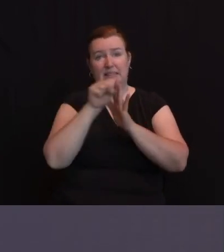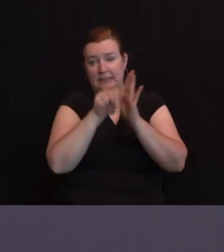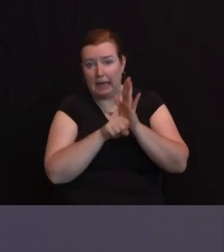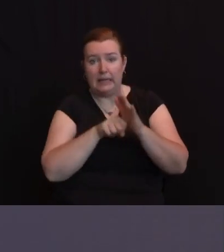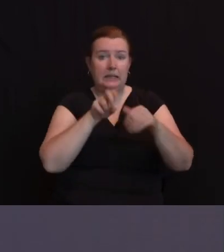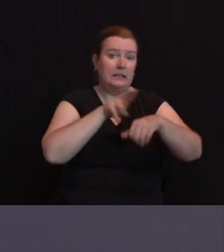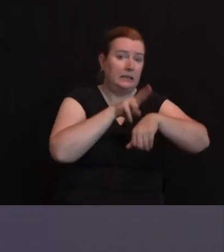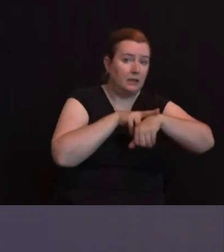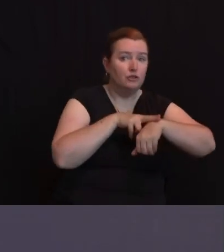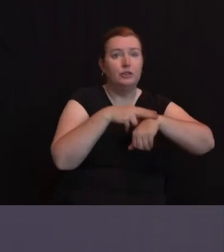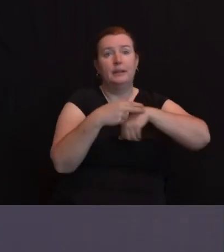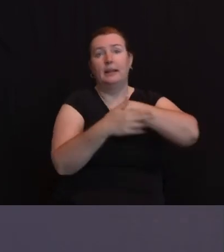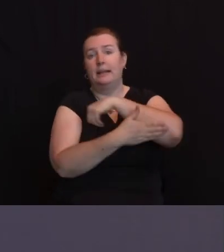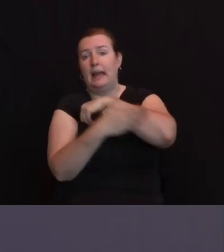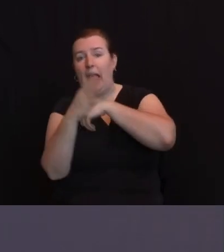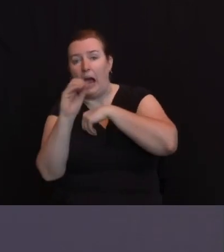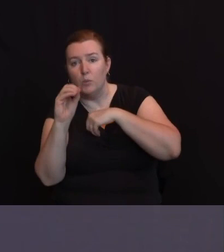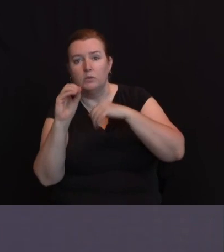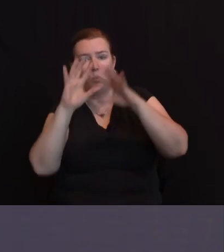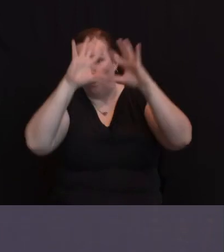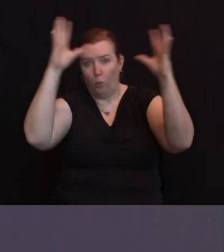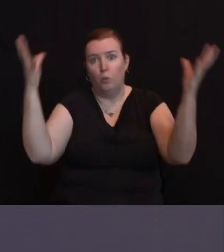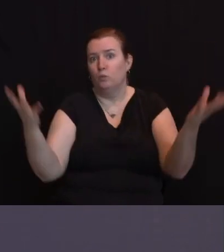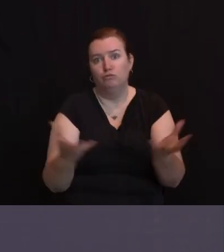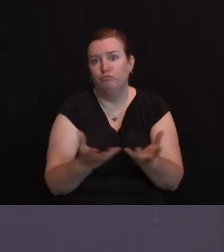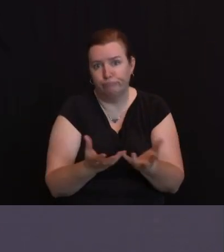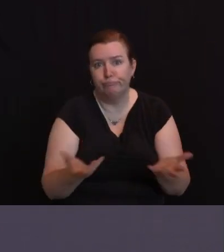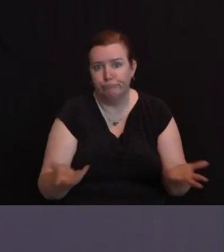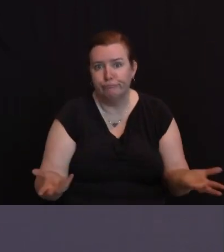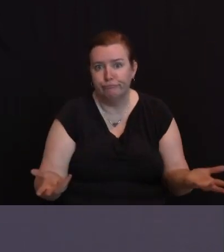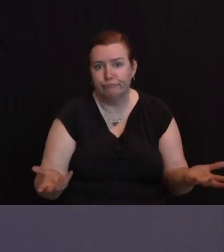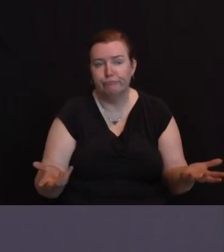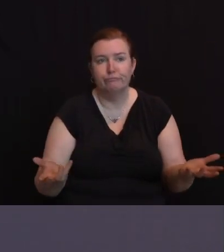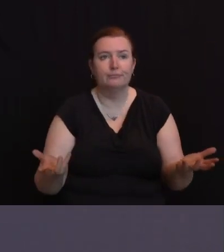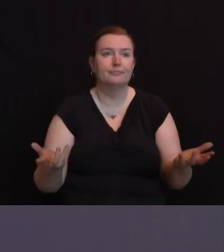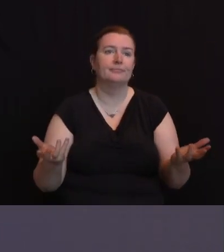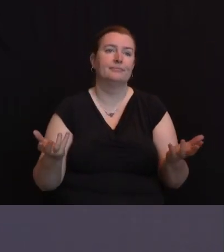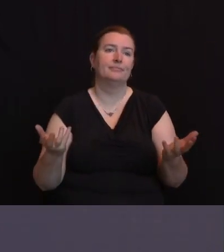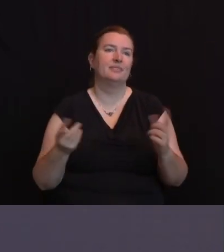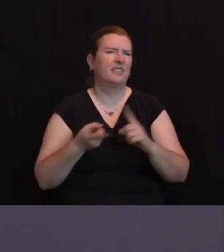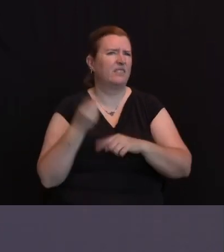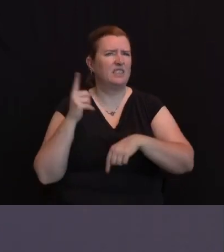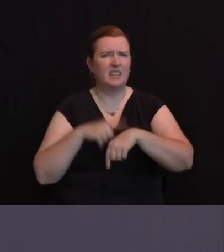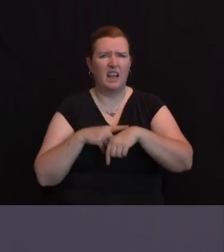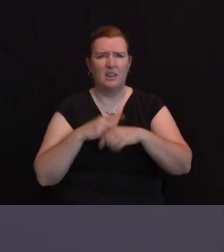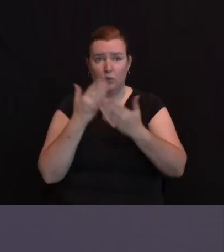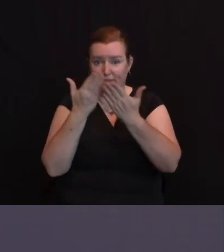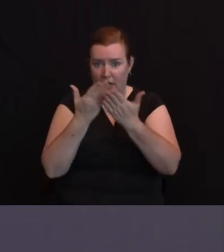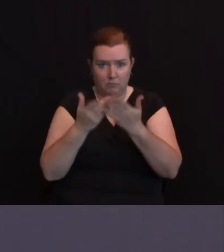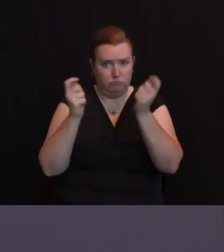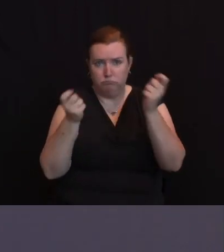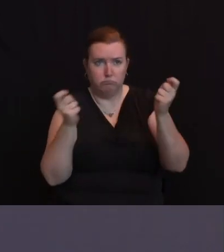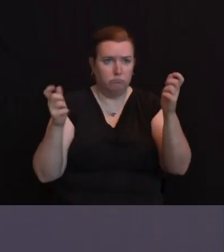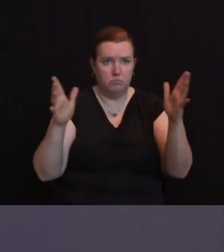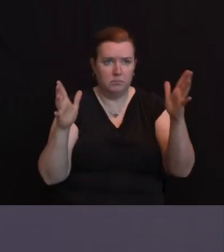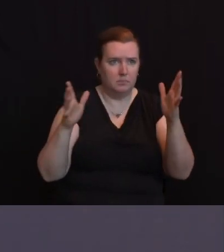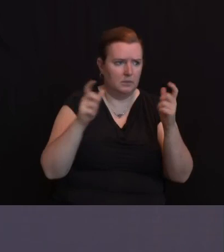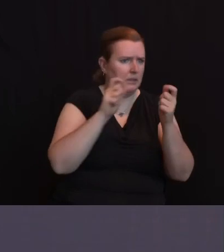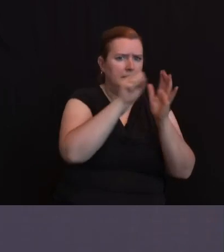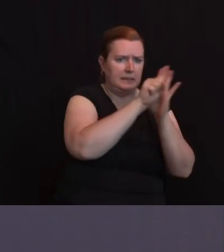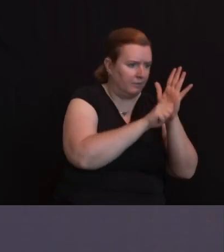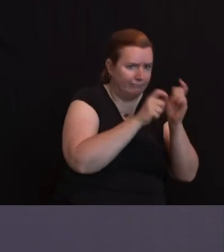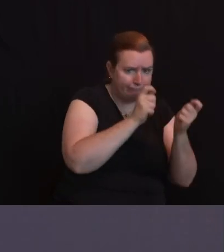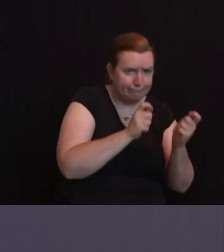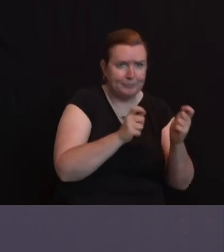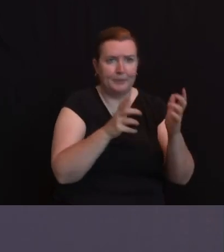There's no playbook. Facts do evolve. I think that is partly. I hope that folks think that we listen and we're responsive.